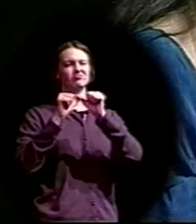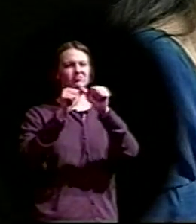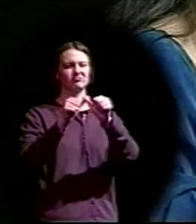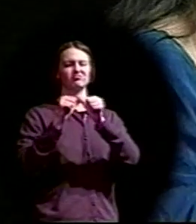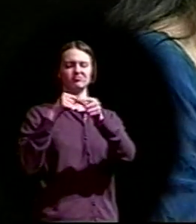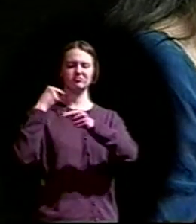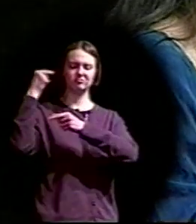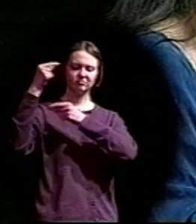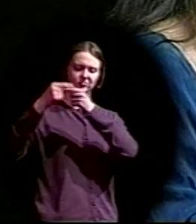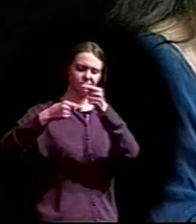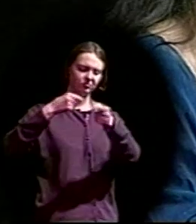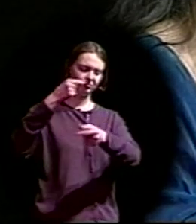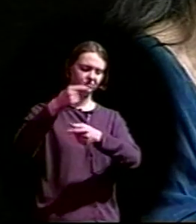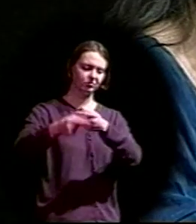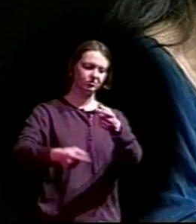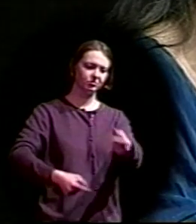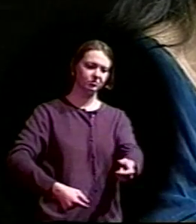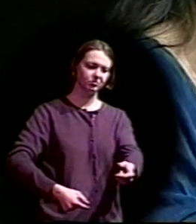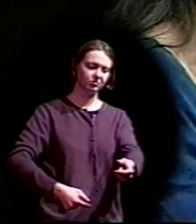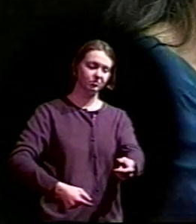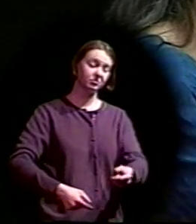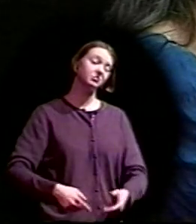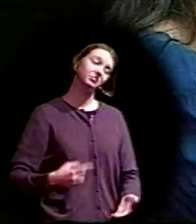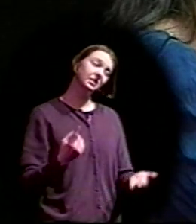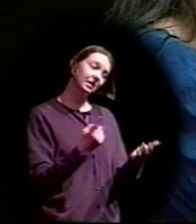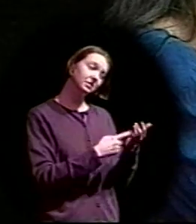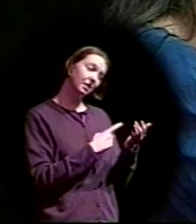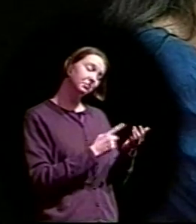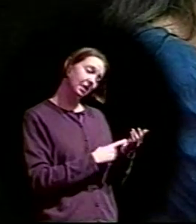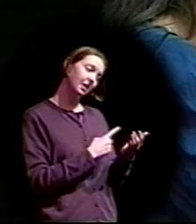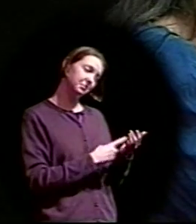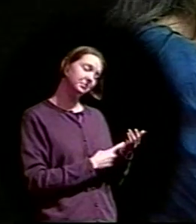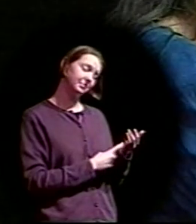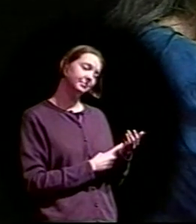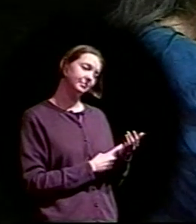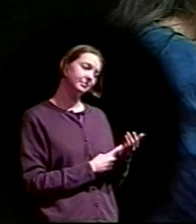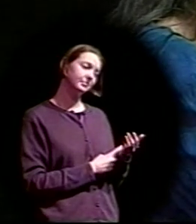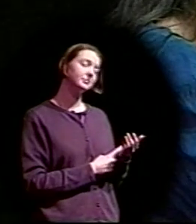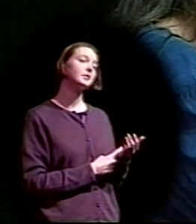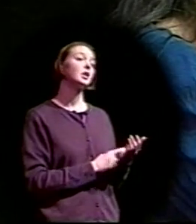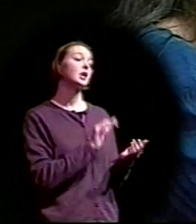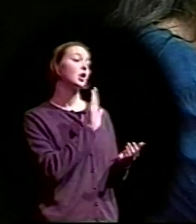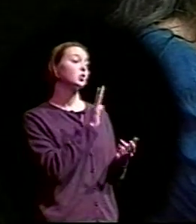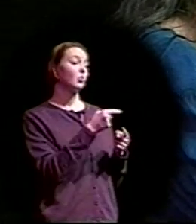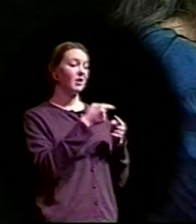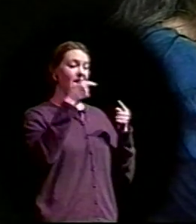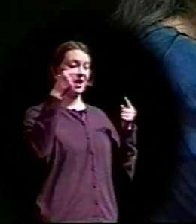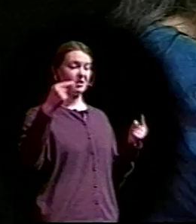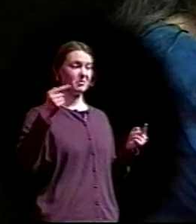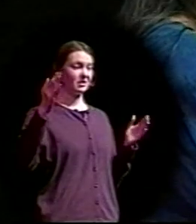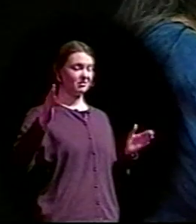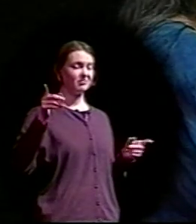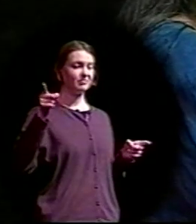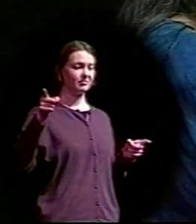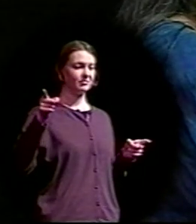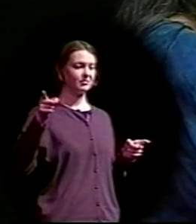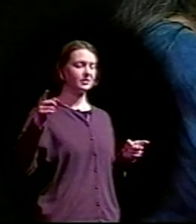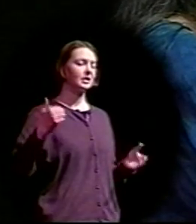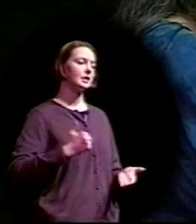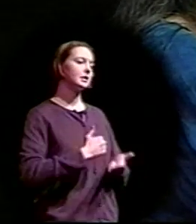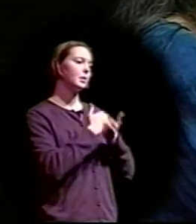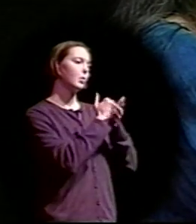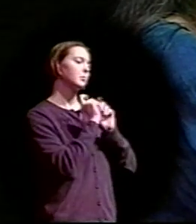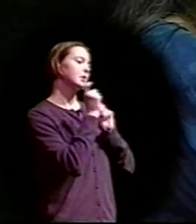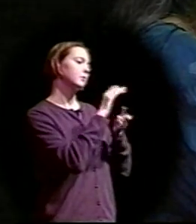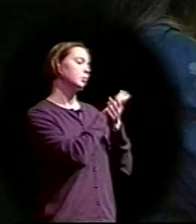And sometimes, Beth, sometimes it's your own enemies who will bring you peace."